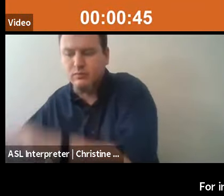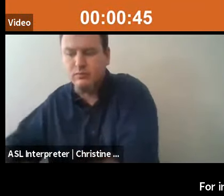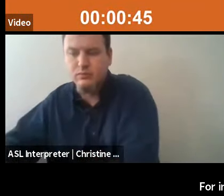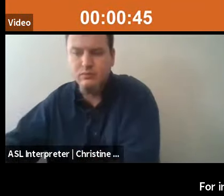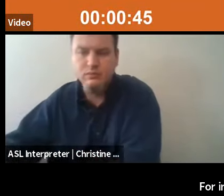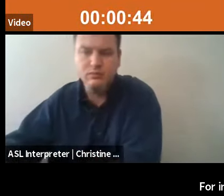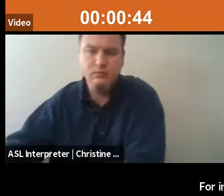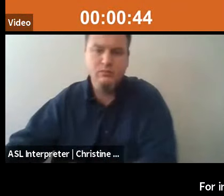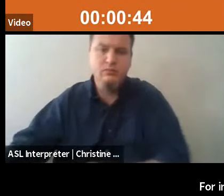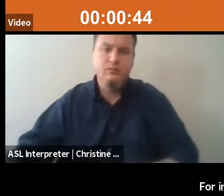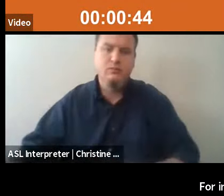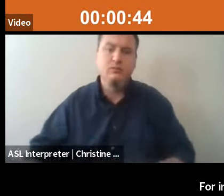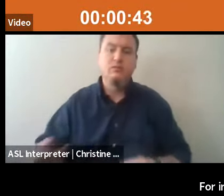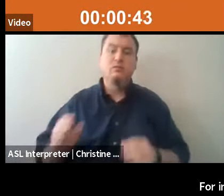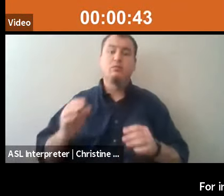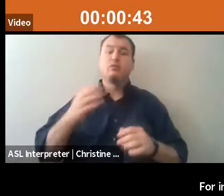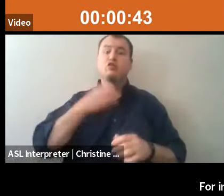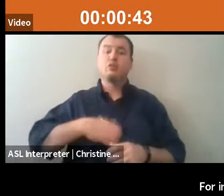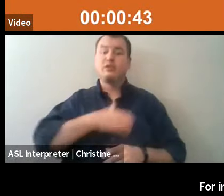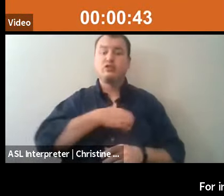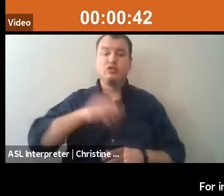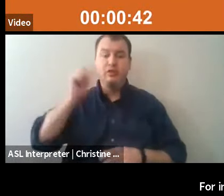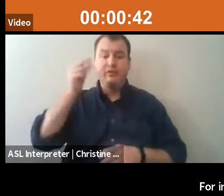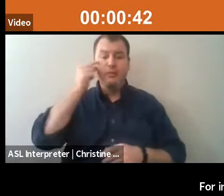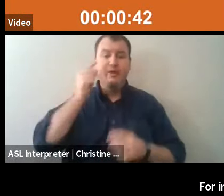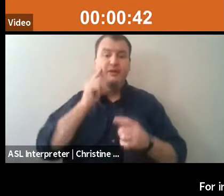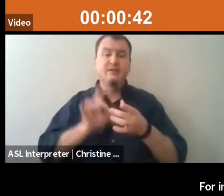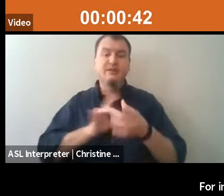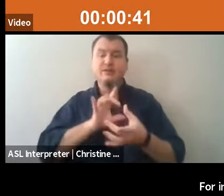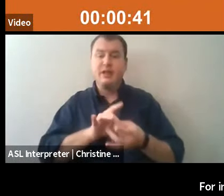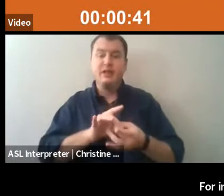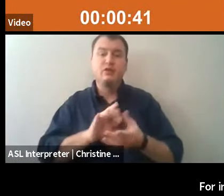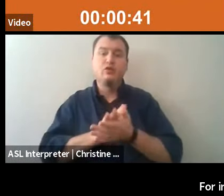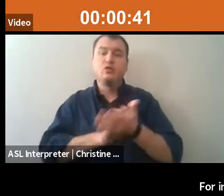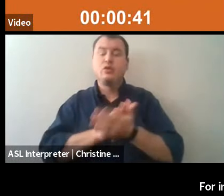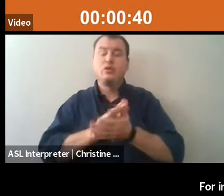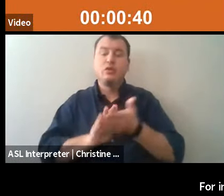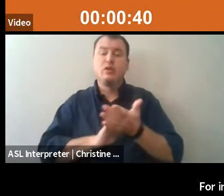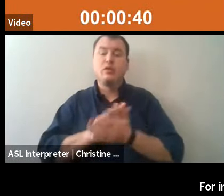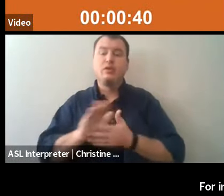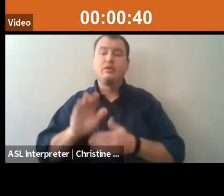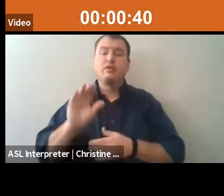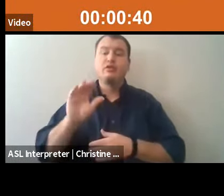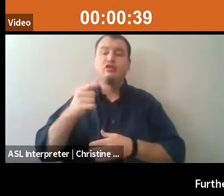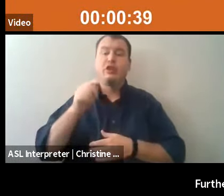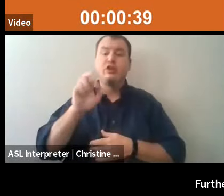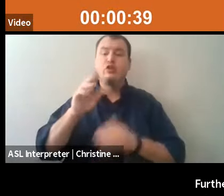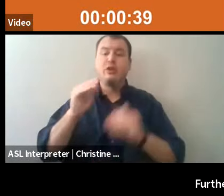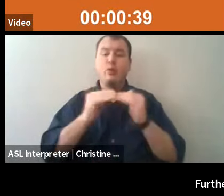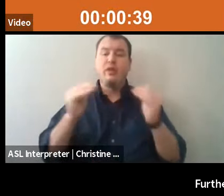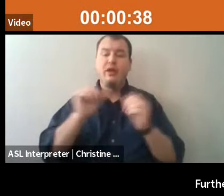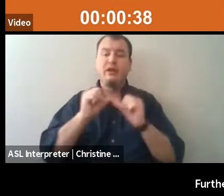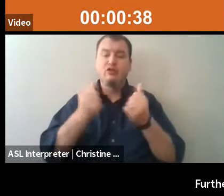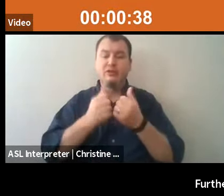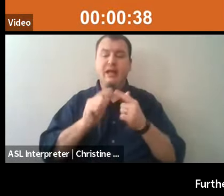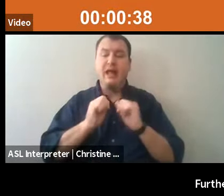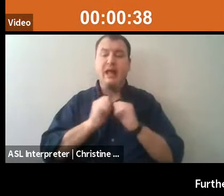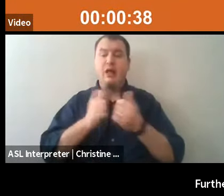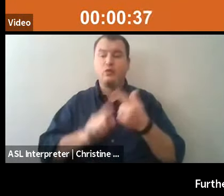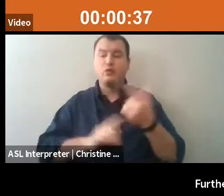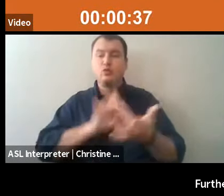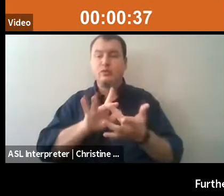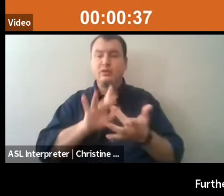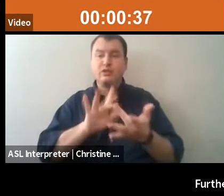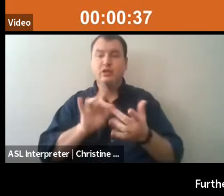Swedish Gender Equality Agency to identify and develop efficient methods on how to reach out